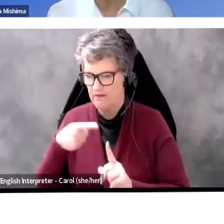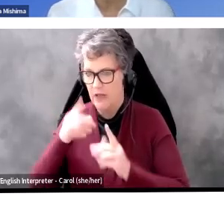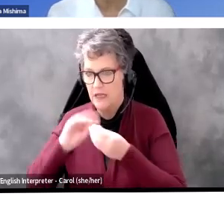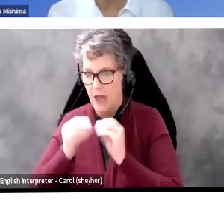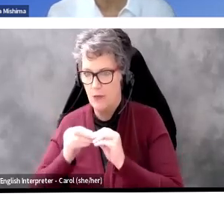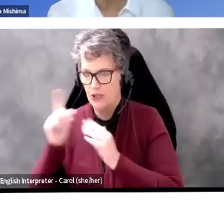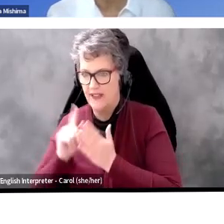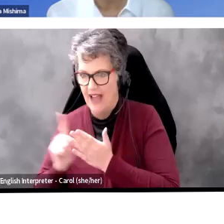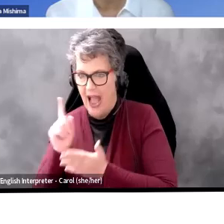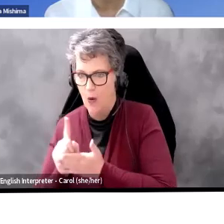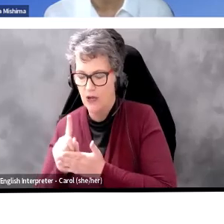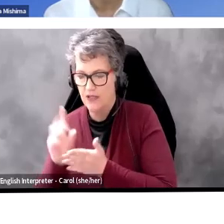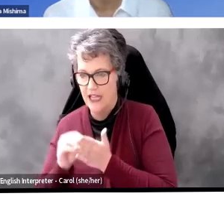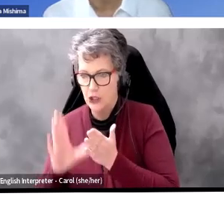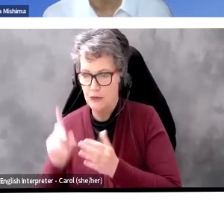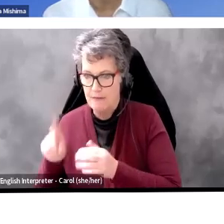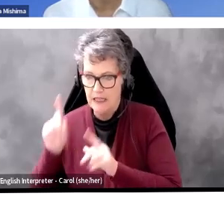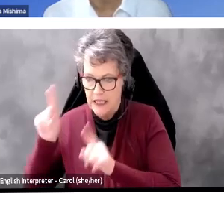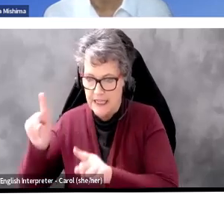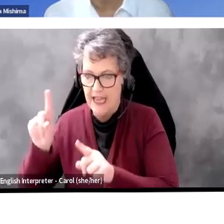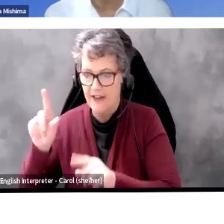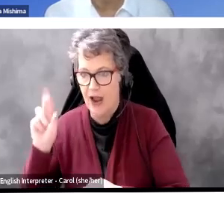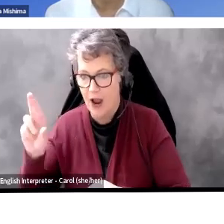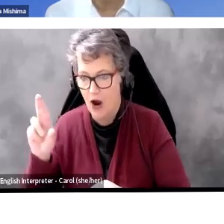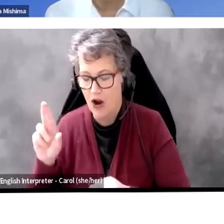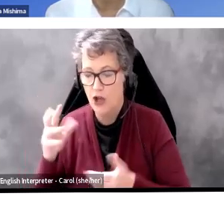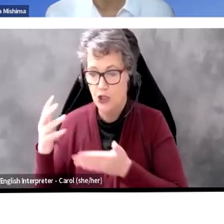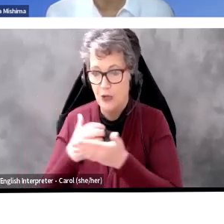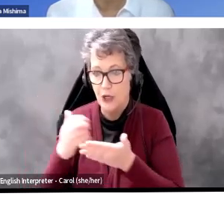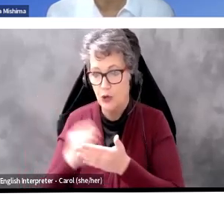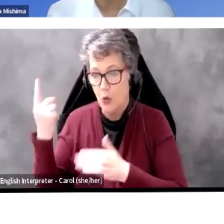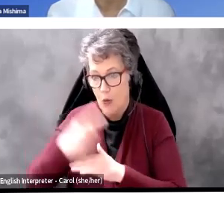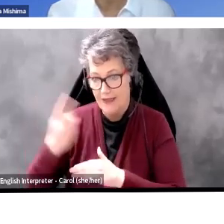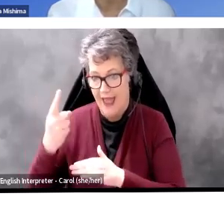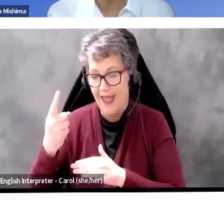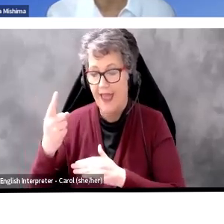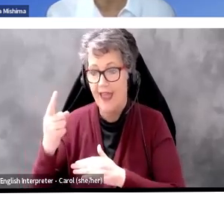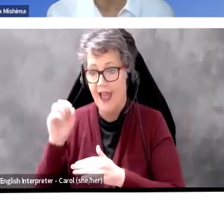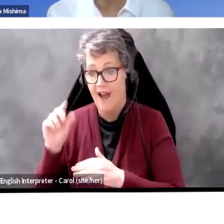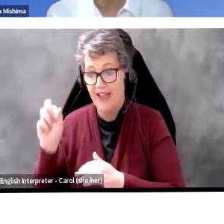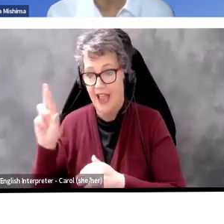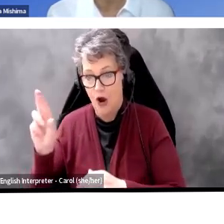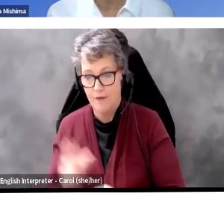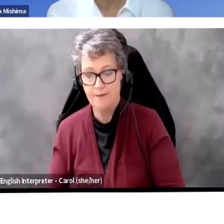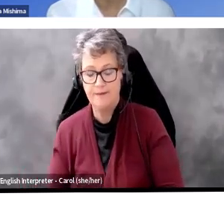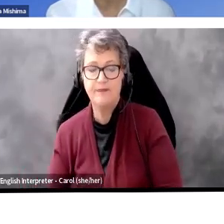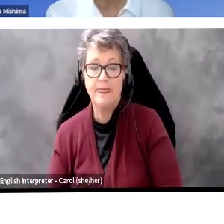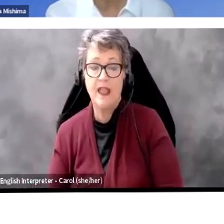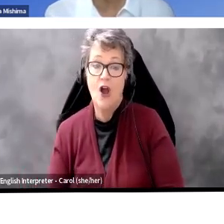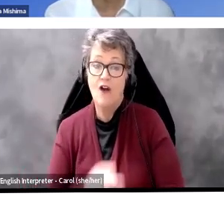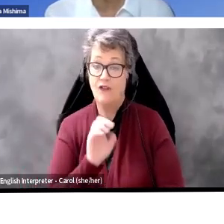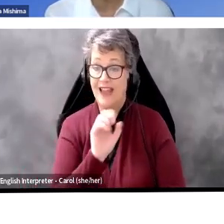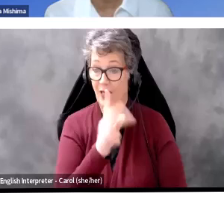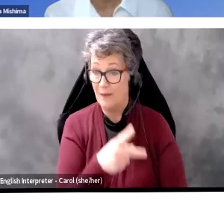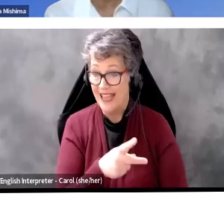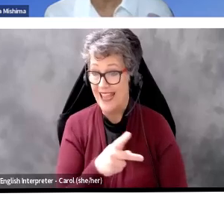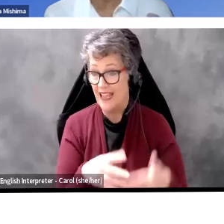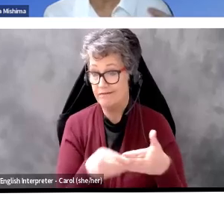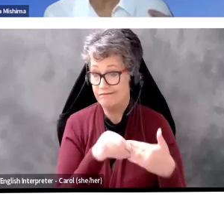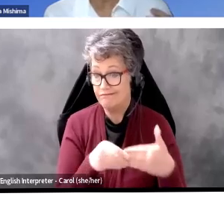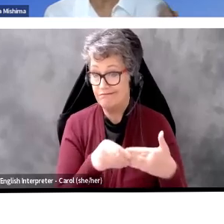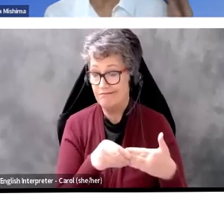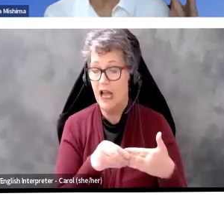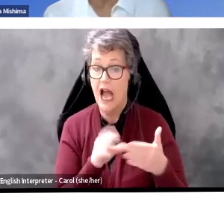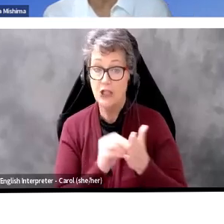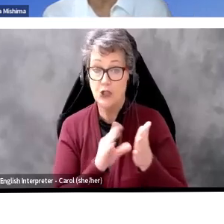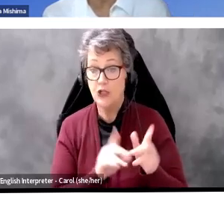of hours that students must attend to accrue 1 day of AR attendance. For ELP, a